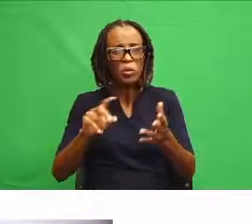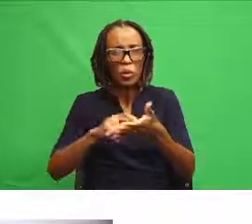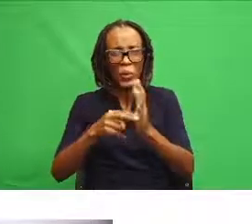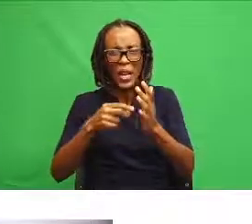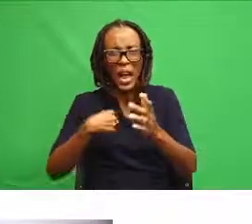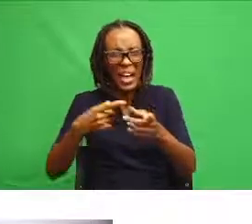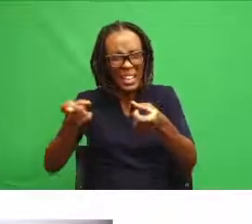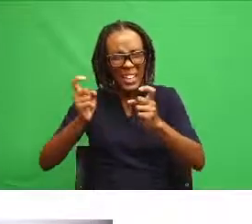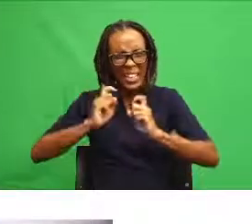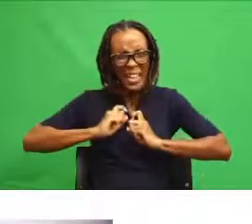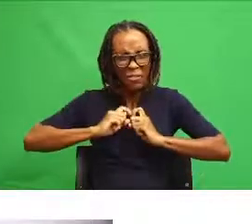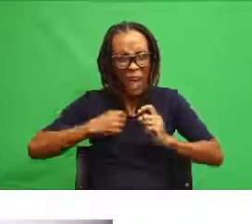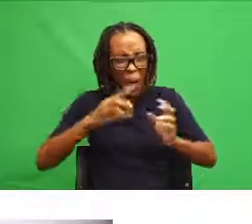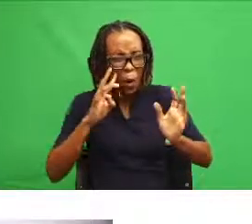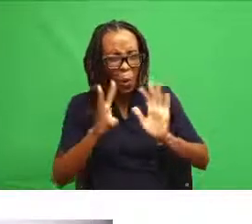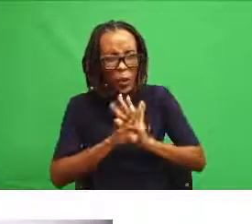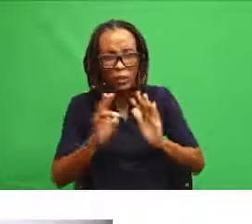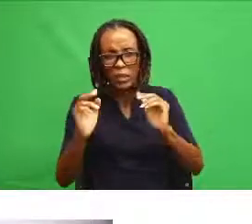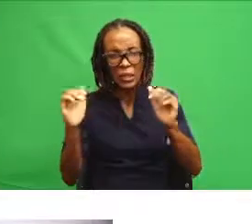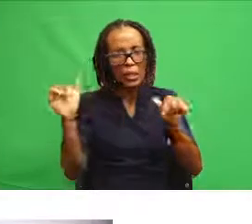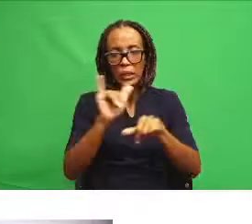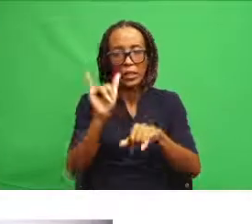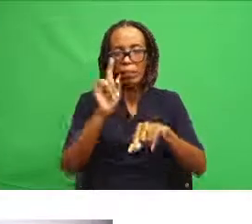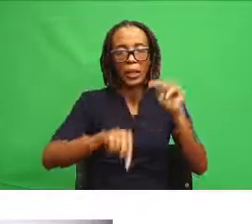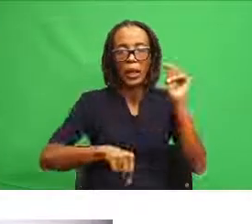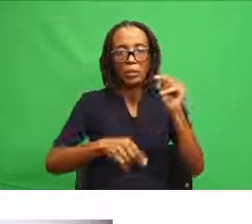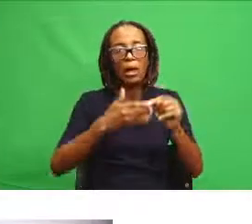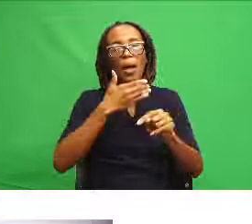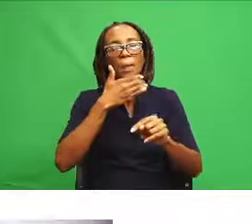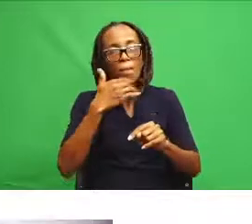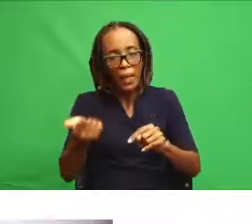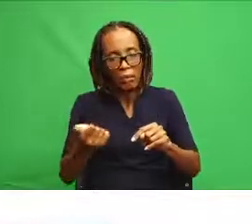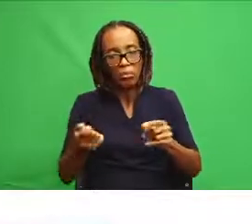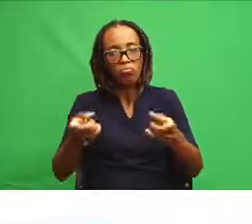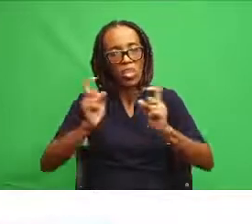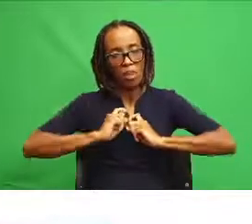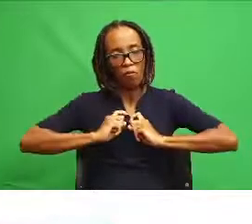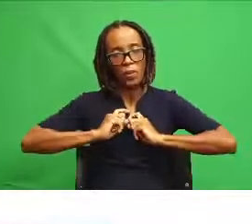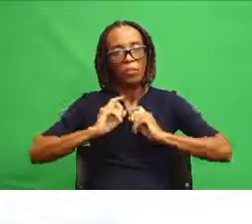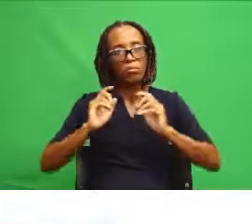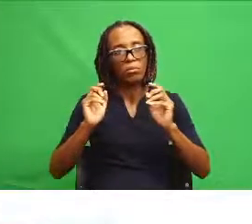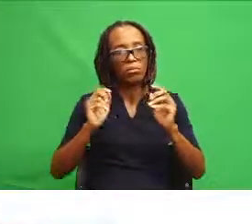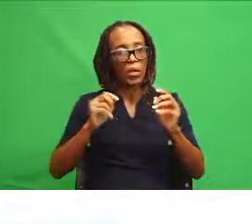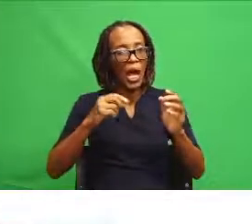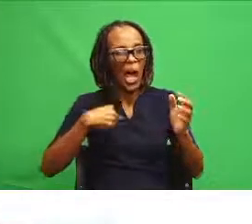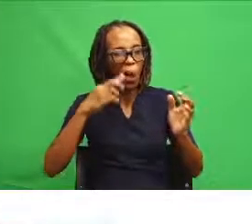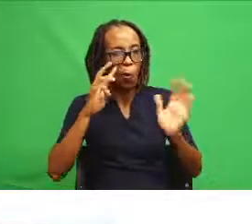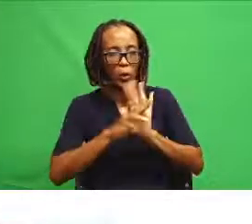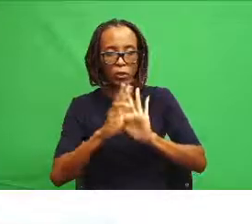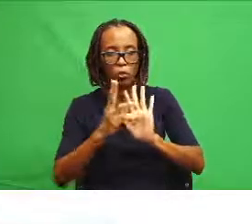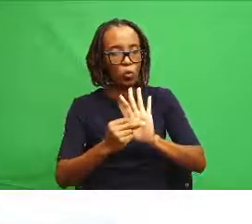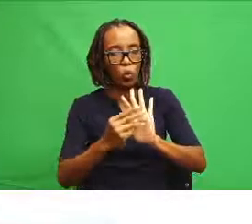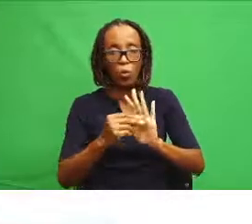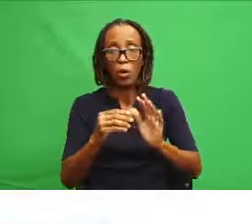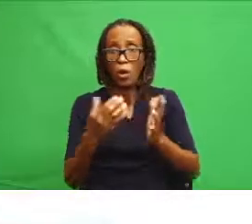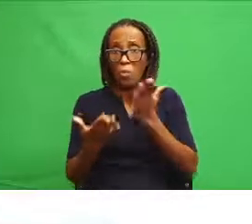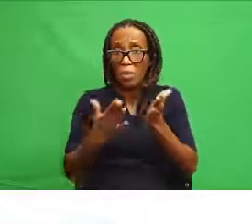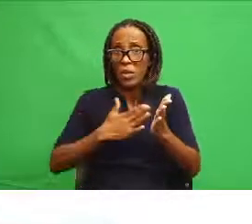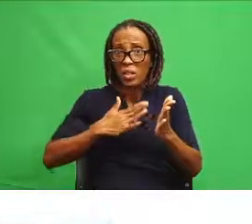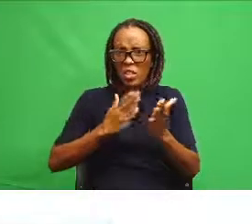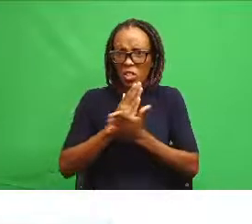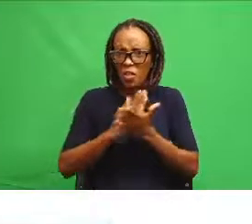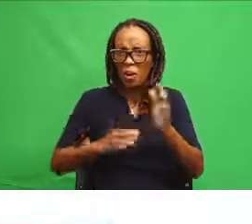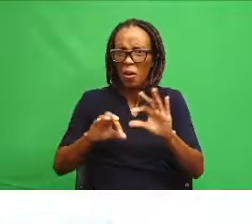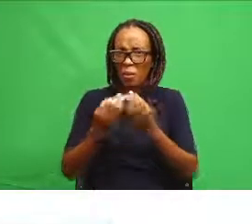can create problems in terms of the probation of the will. Because some relative may come and say, but he's